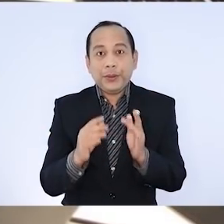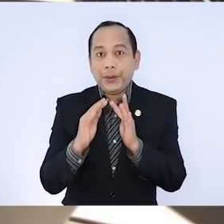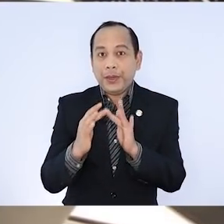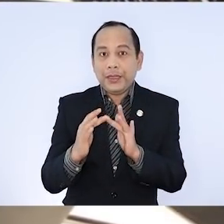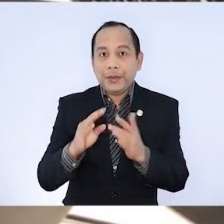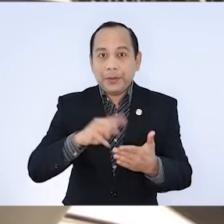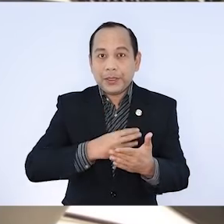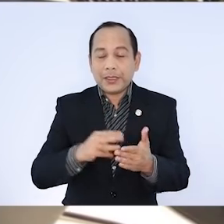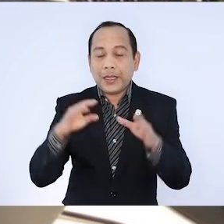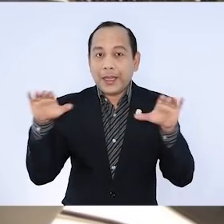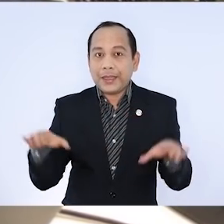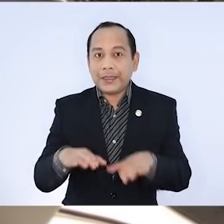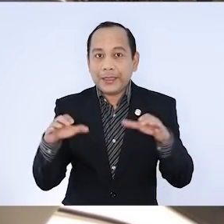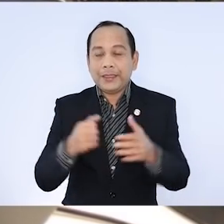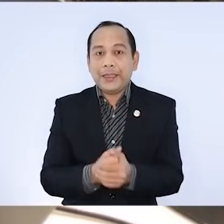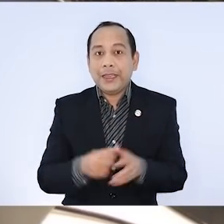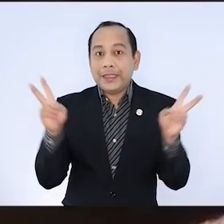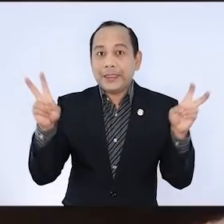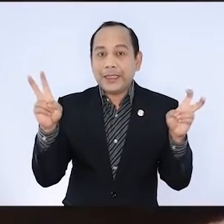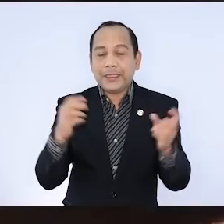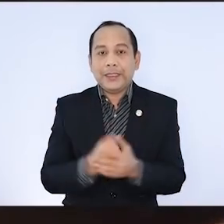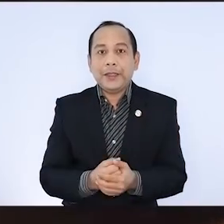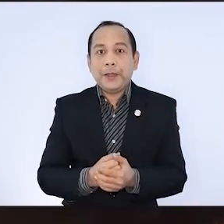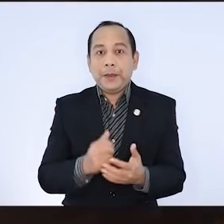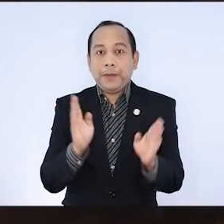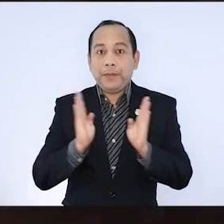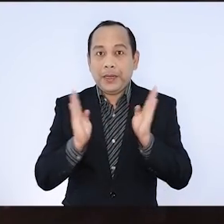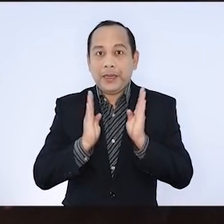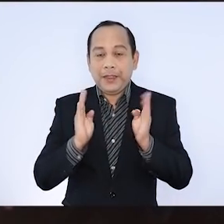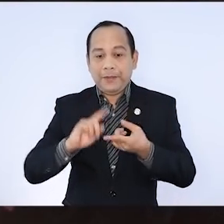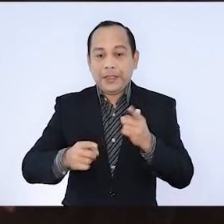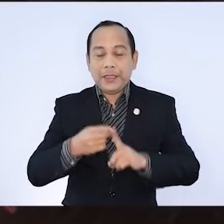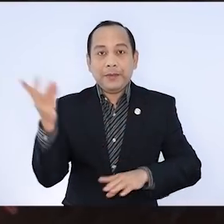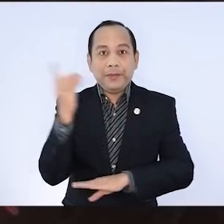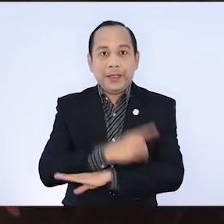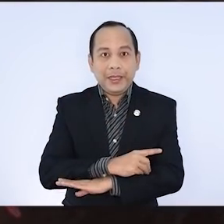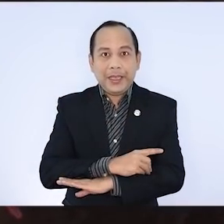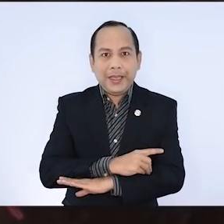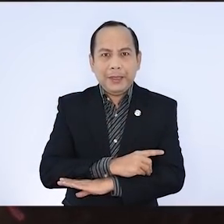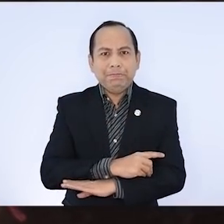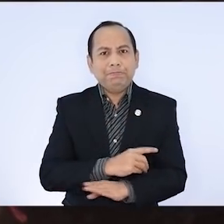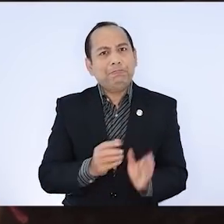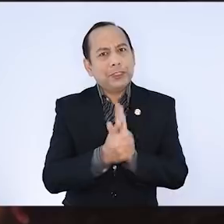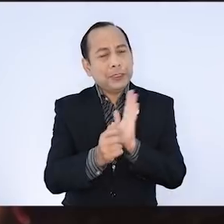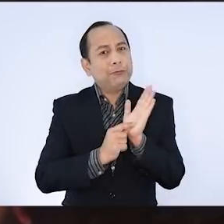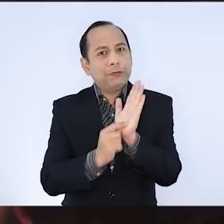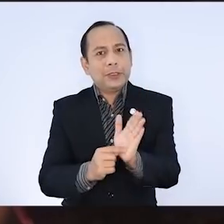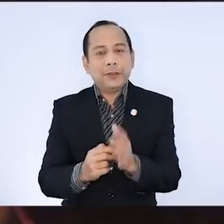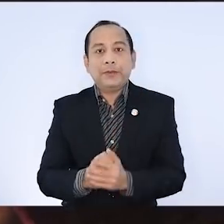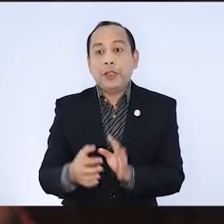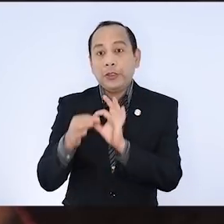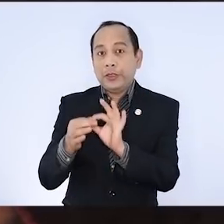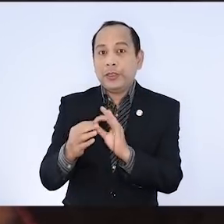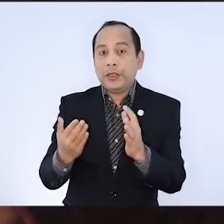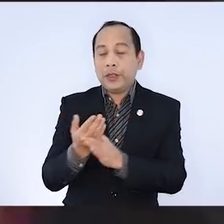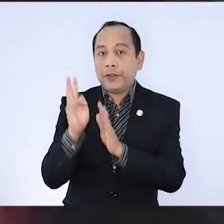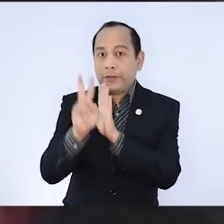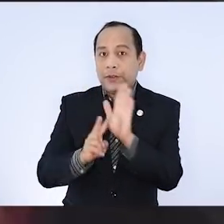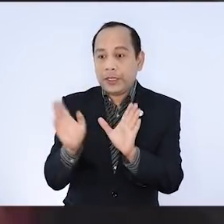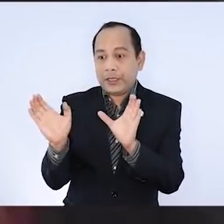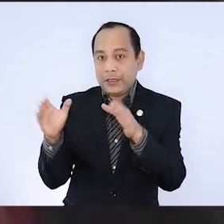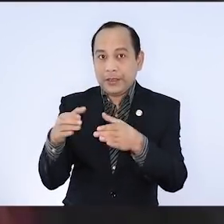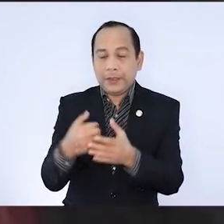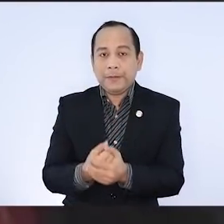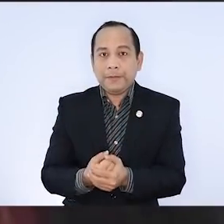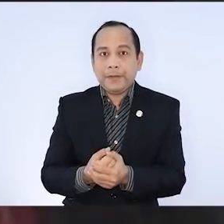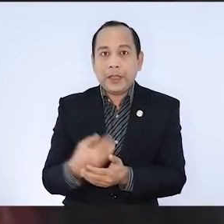online musical activity, Binhi Friendship Day, a talent show. Connected via video